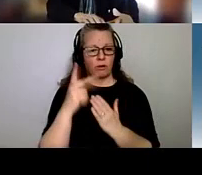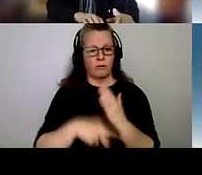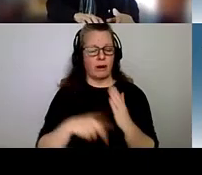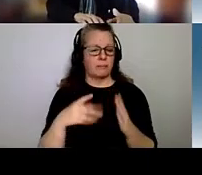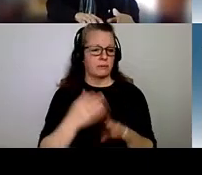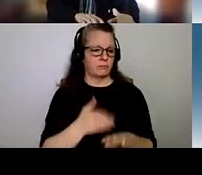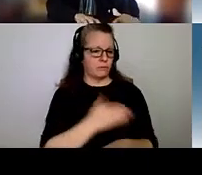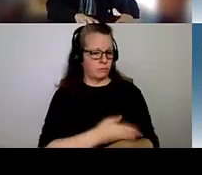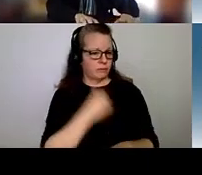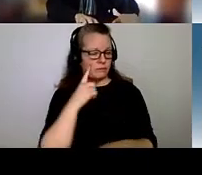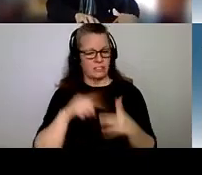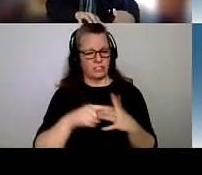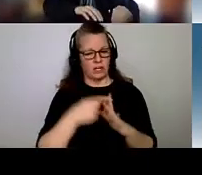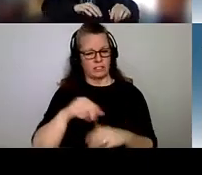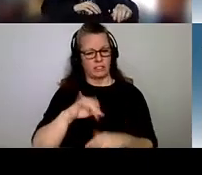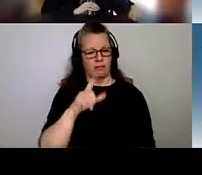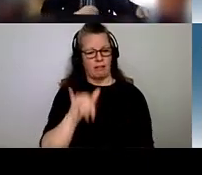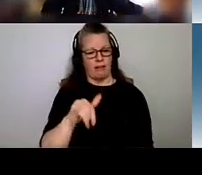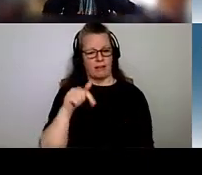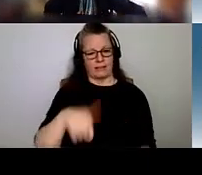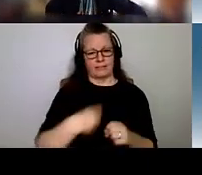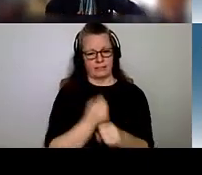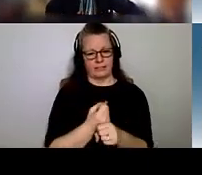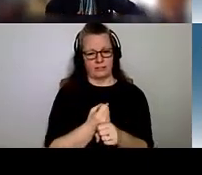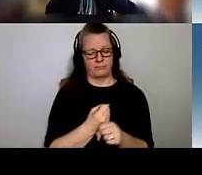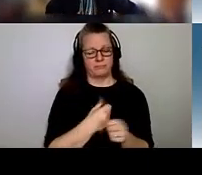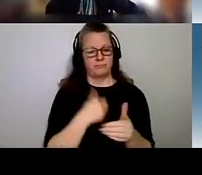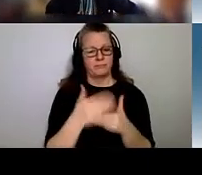of this year. Next slide, please.